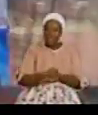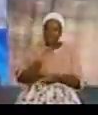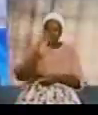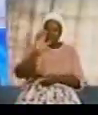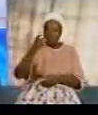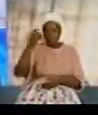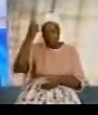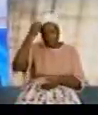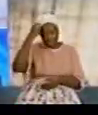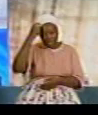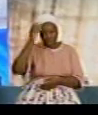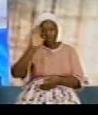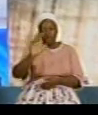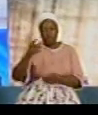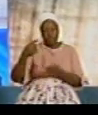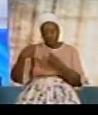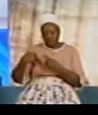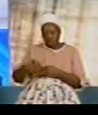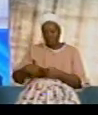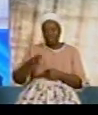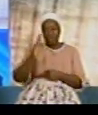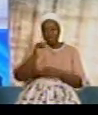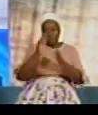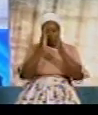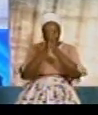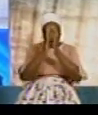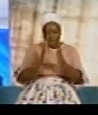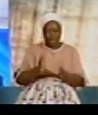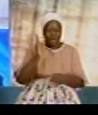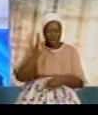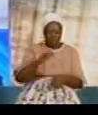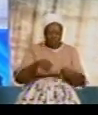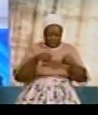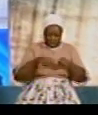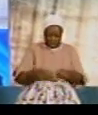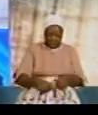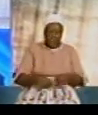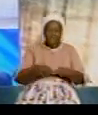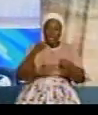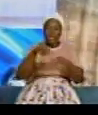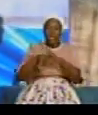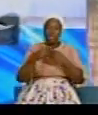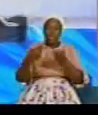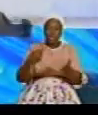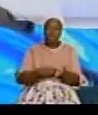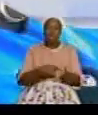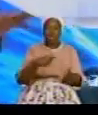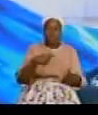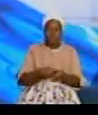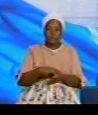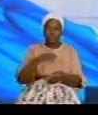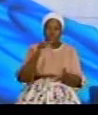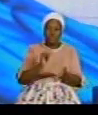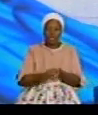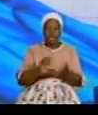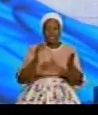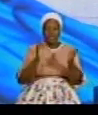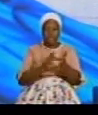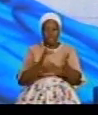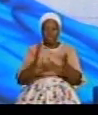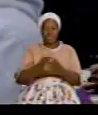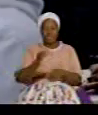your heart, your devotion will remain in the gospel that